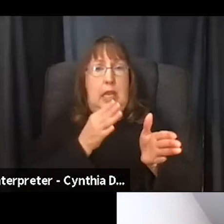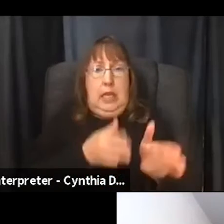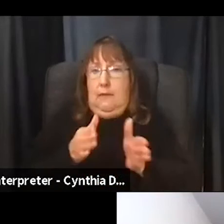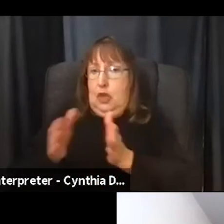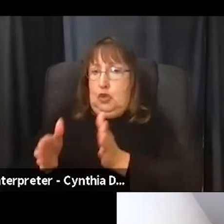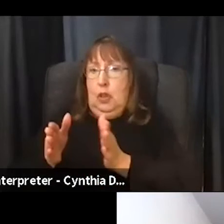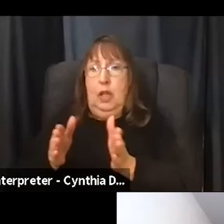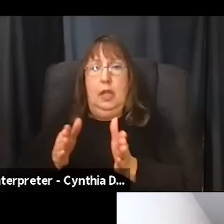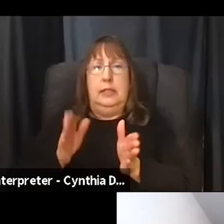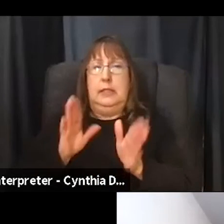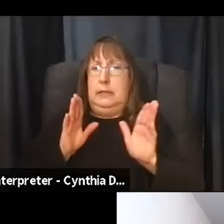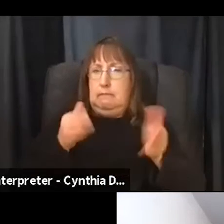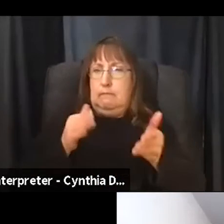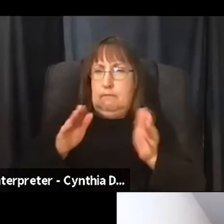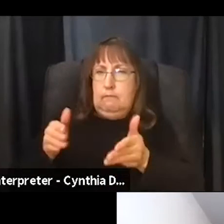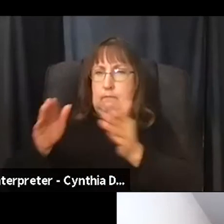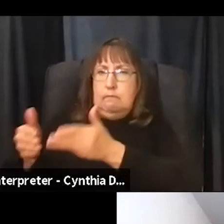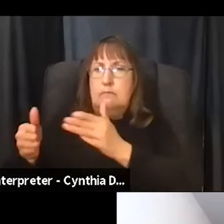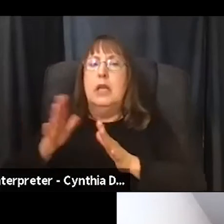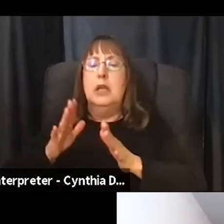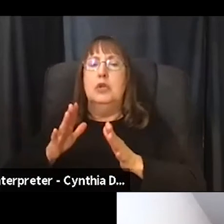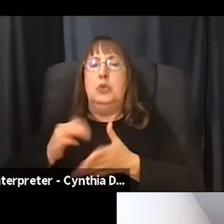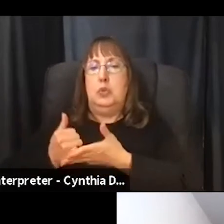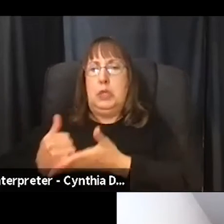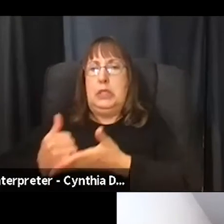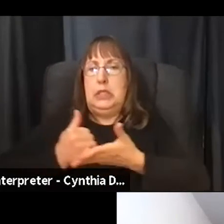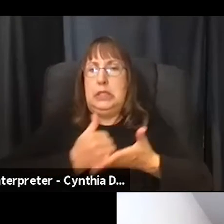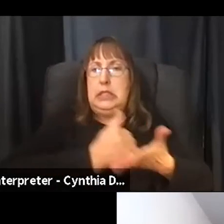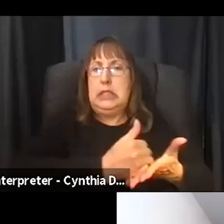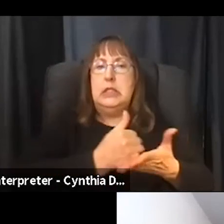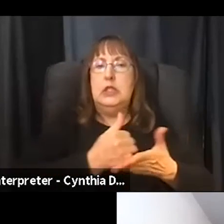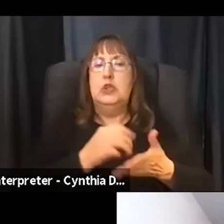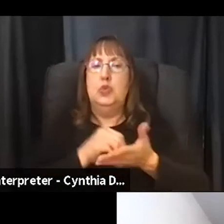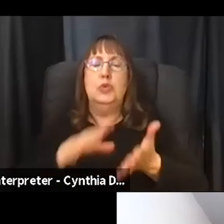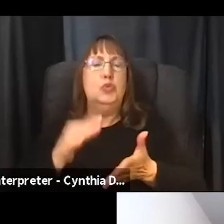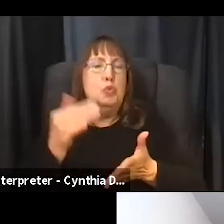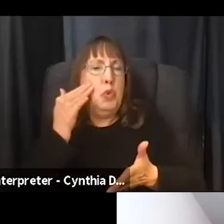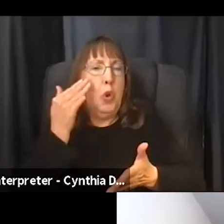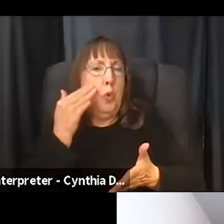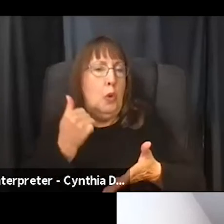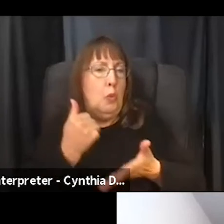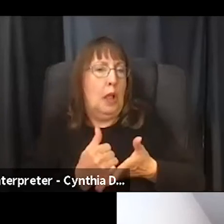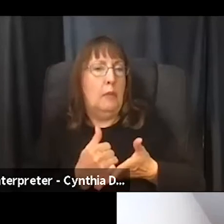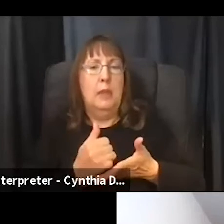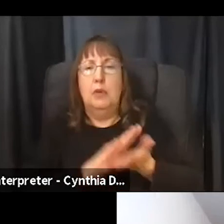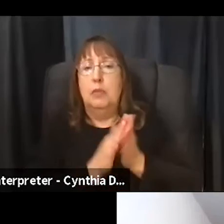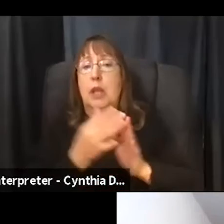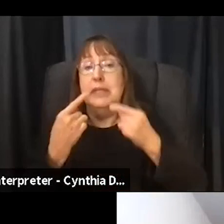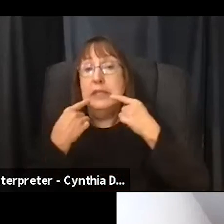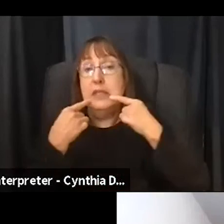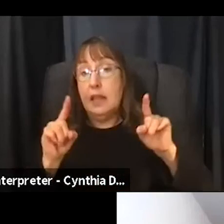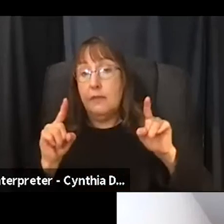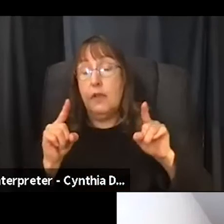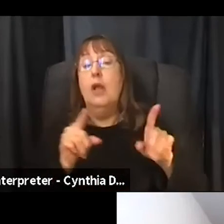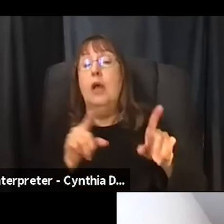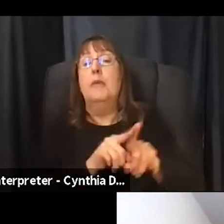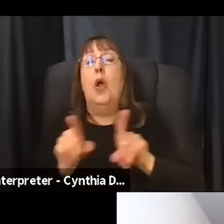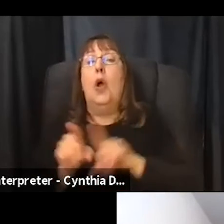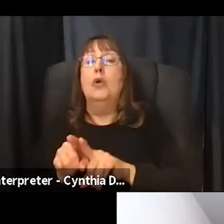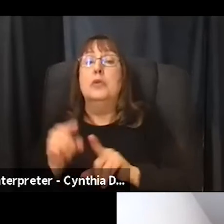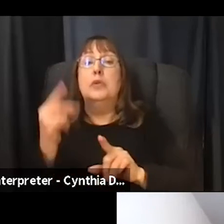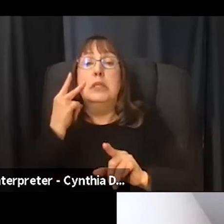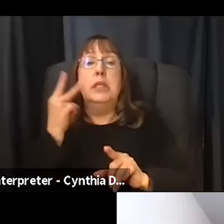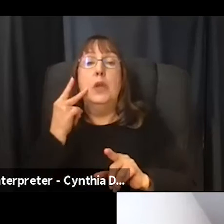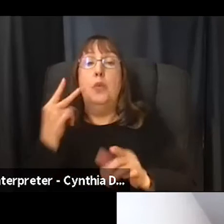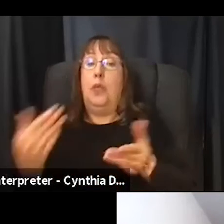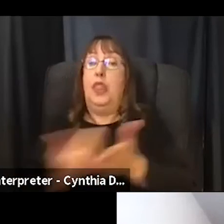assist students to both know what has helped them to be successful, but to also see what the new challenges